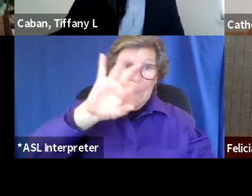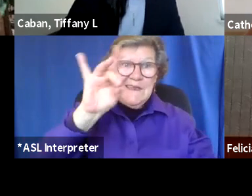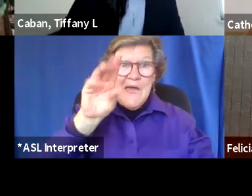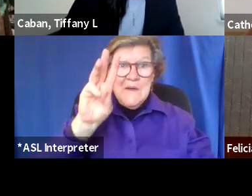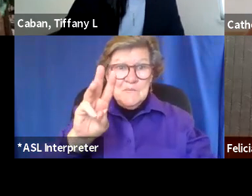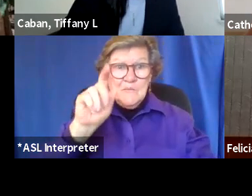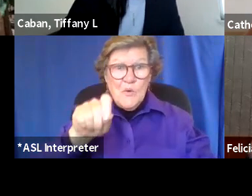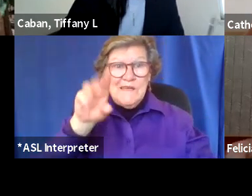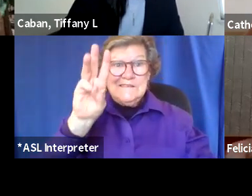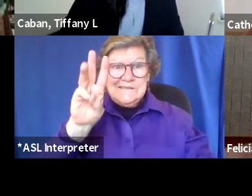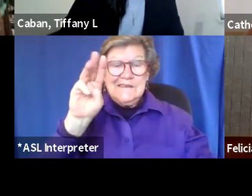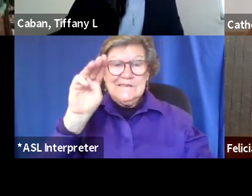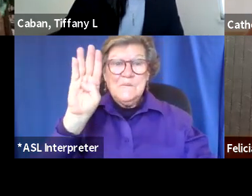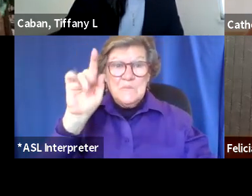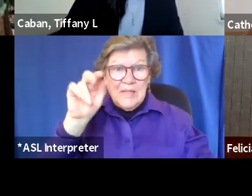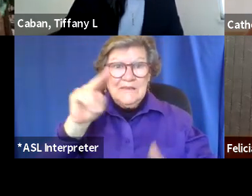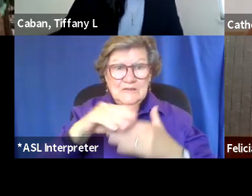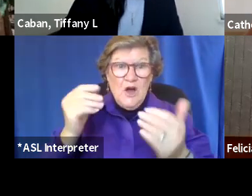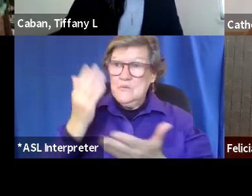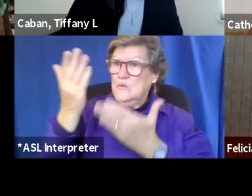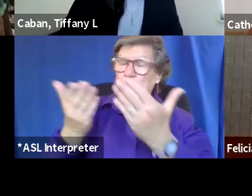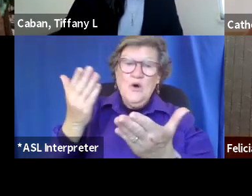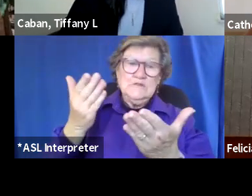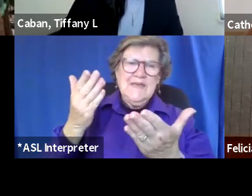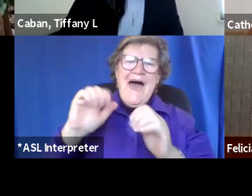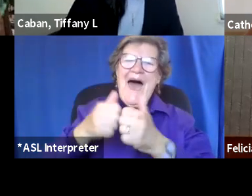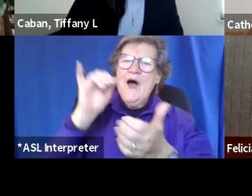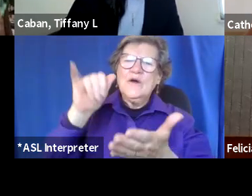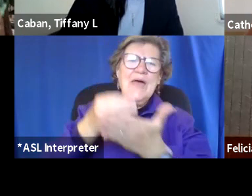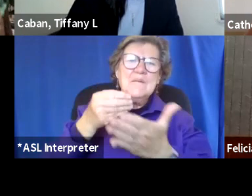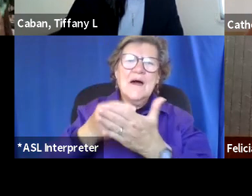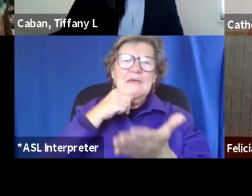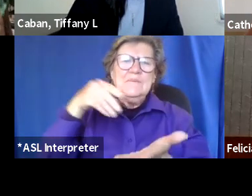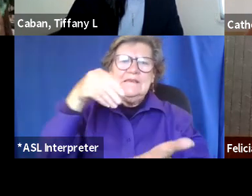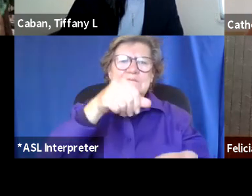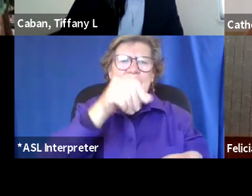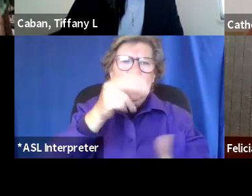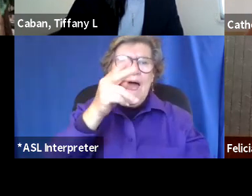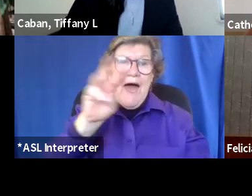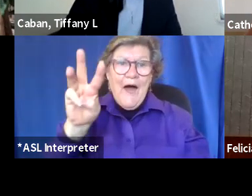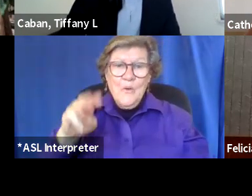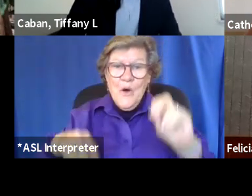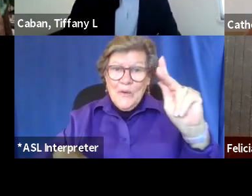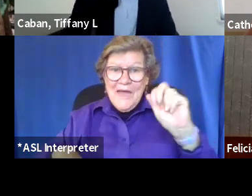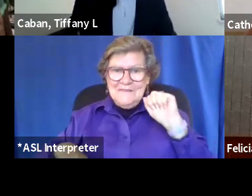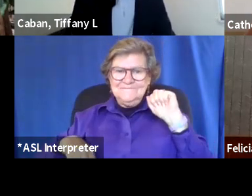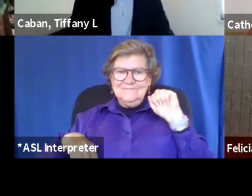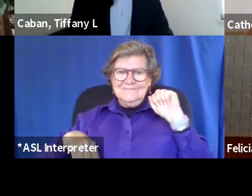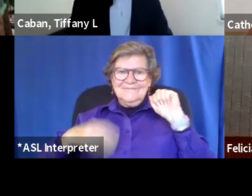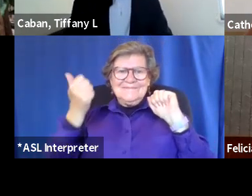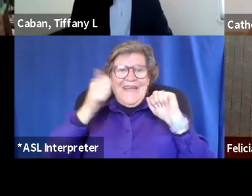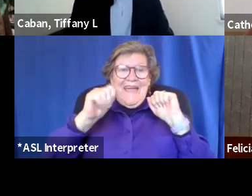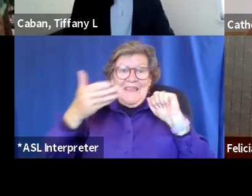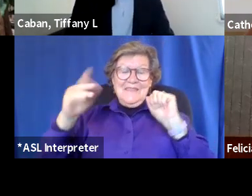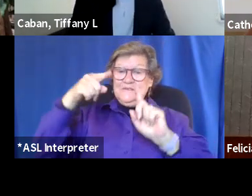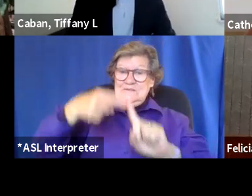$98.6 billion proposed budget. And you know, how you see some of that money siphoned. Okay, and anything specific to the district? I'm sure